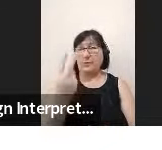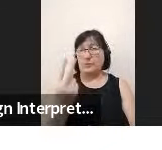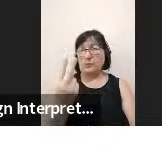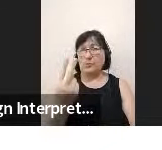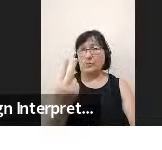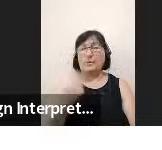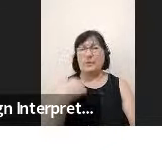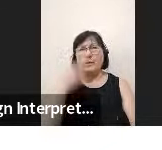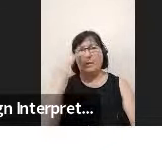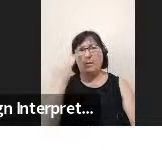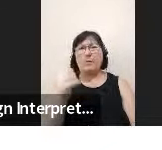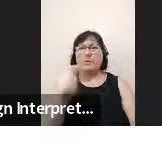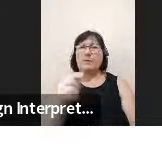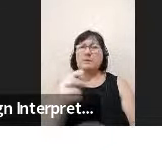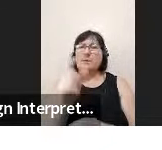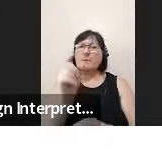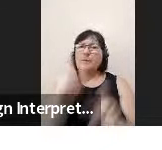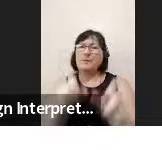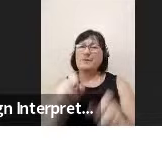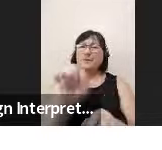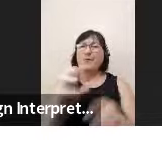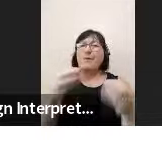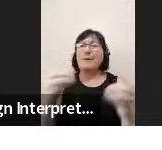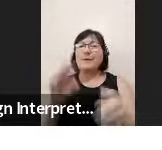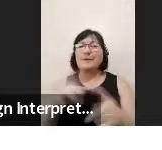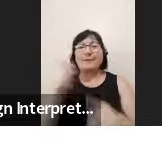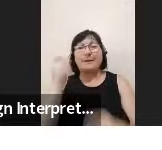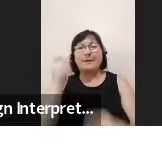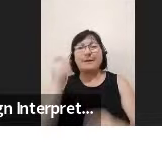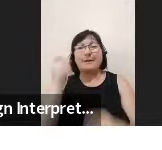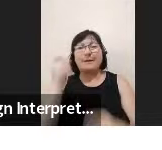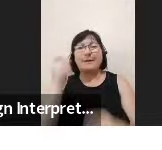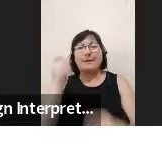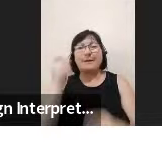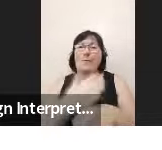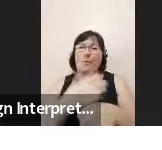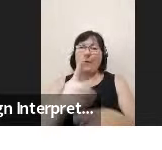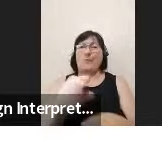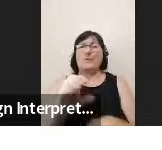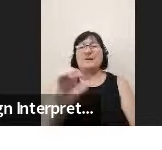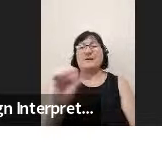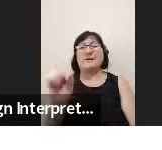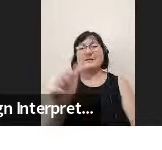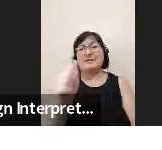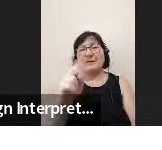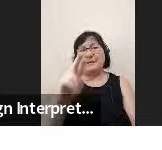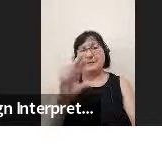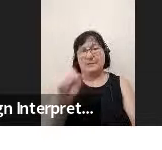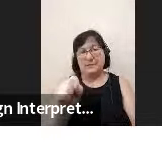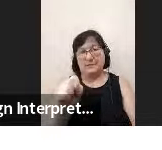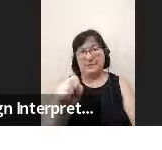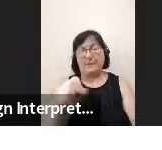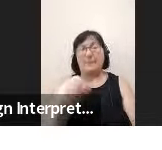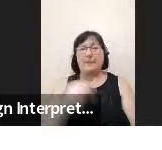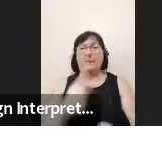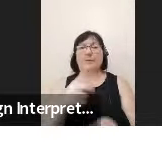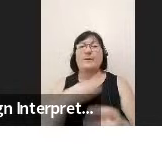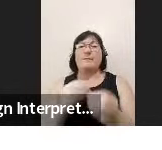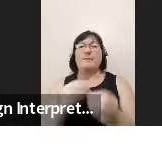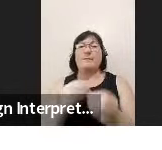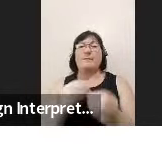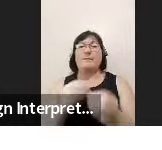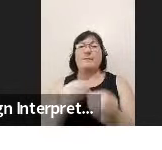that understand our business. So then that will help you to ensure that you are compliant as you move forward with this.